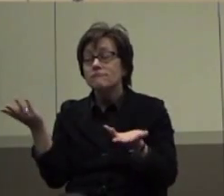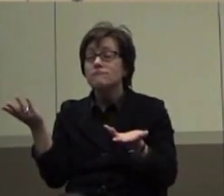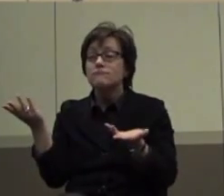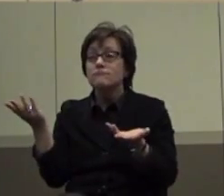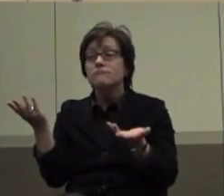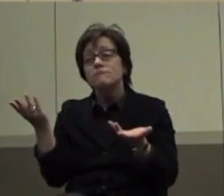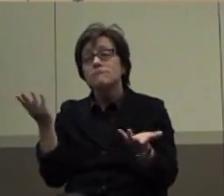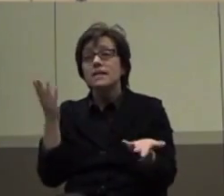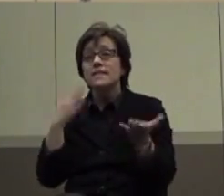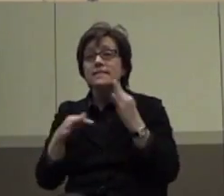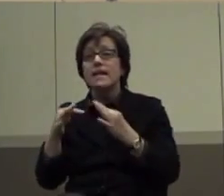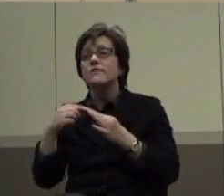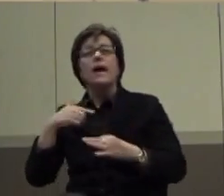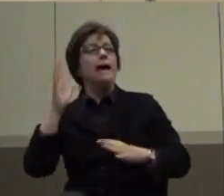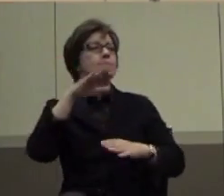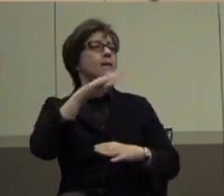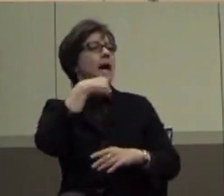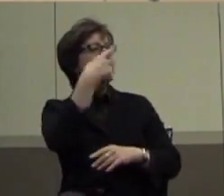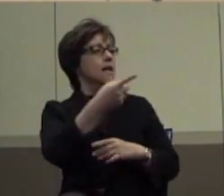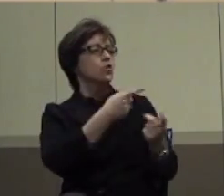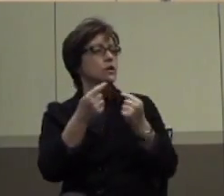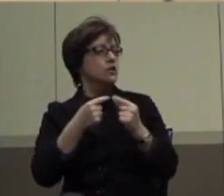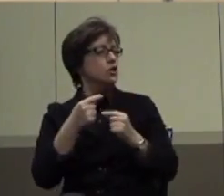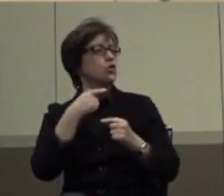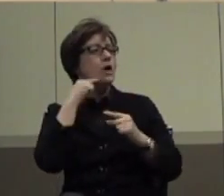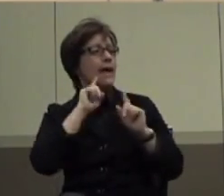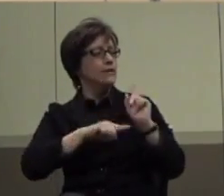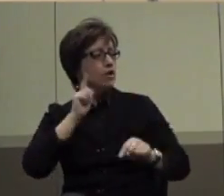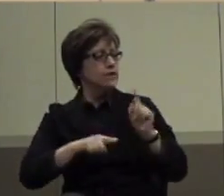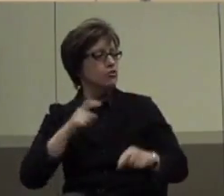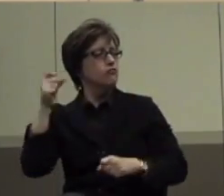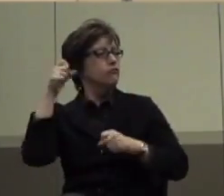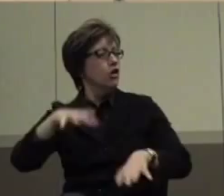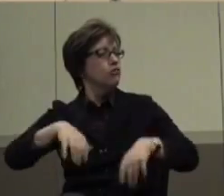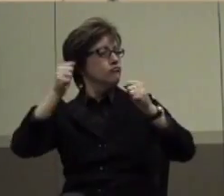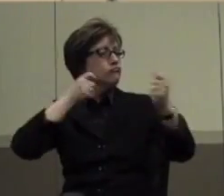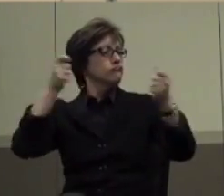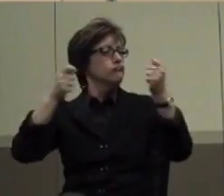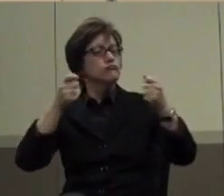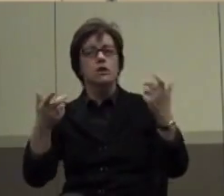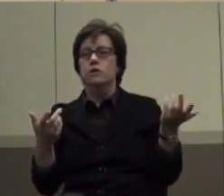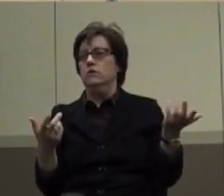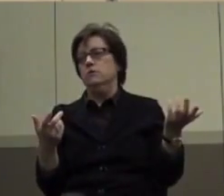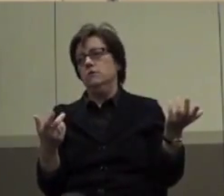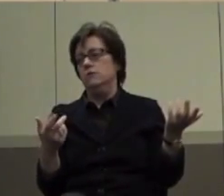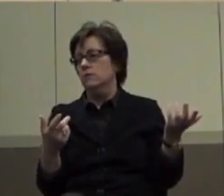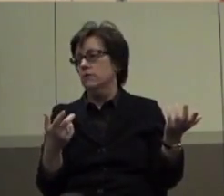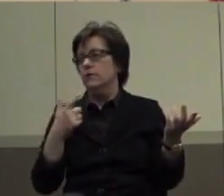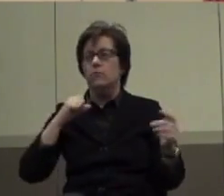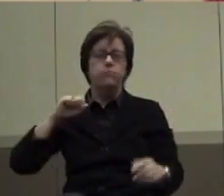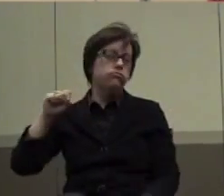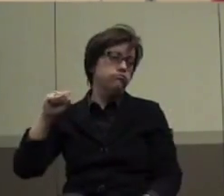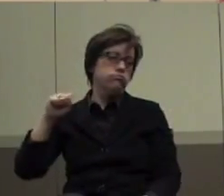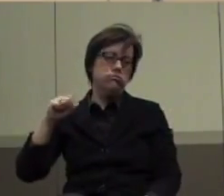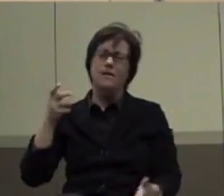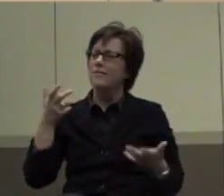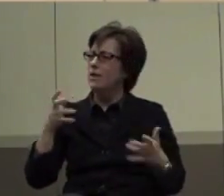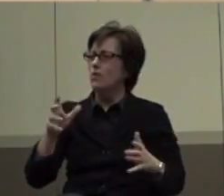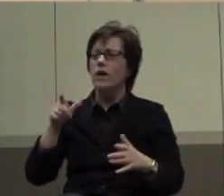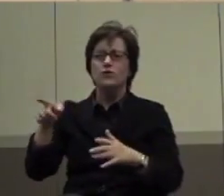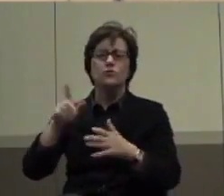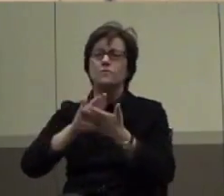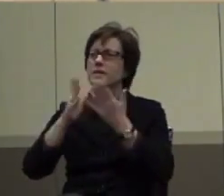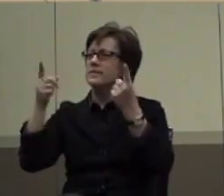As opposed to let me play shell answer man and give you the answer. Because if you come in and play shell answer man, oftentimes they're going to do that because again they don't want you to be successful. They